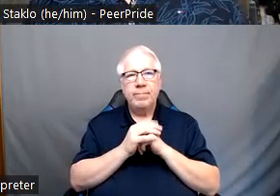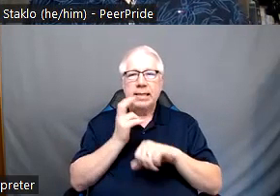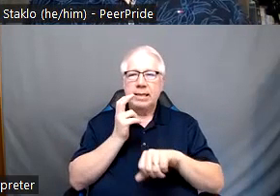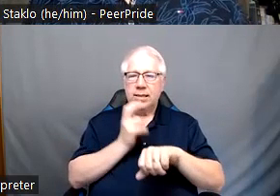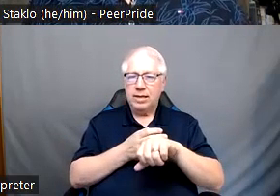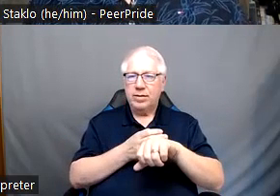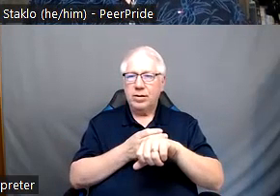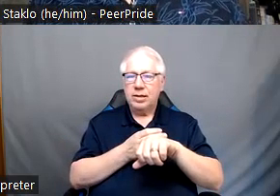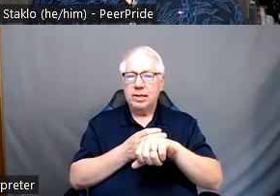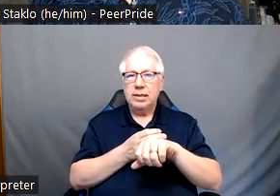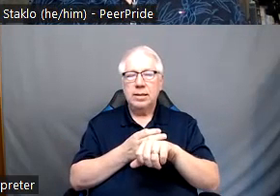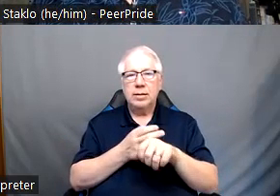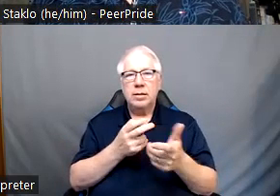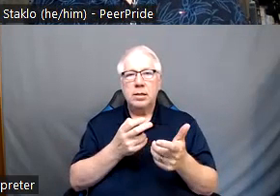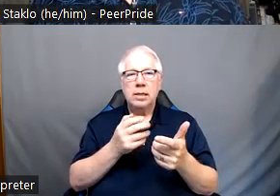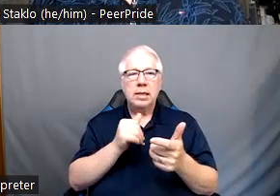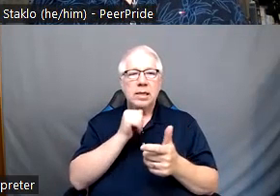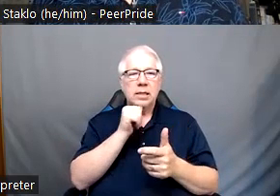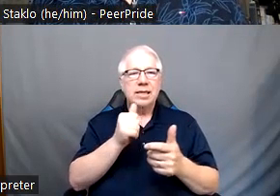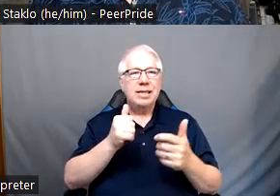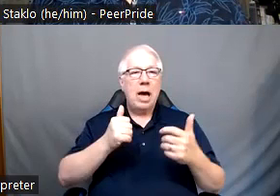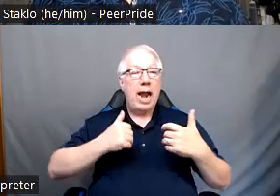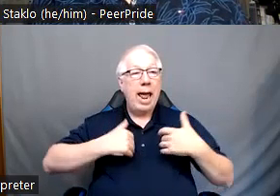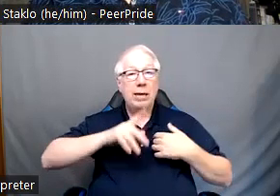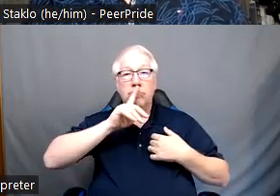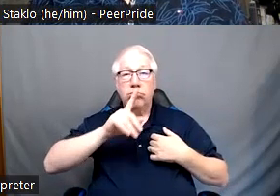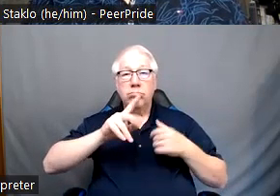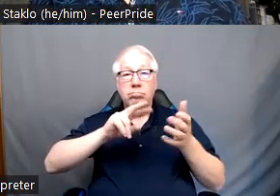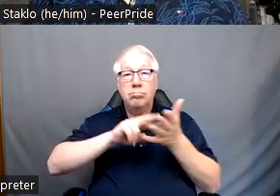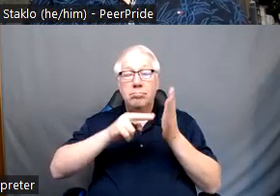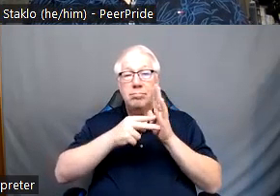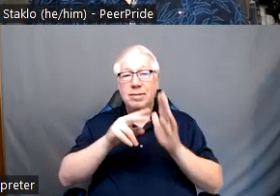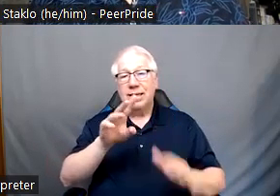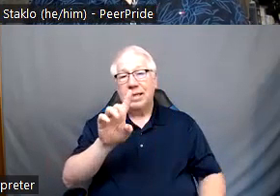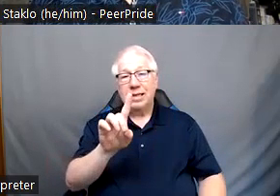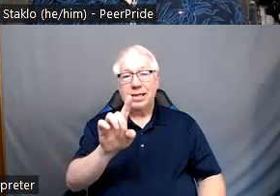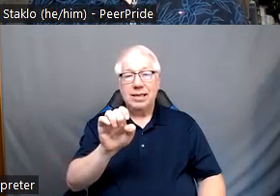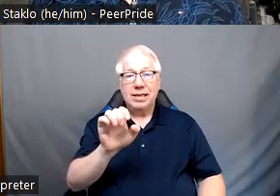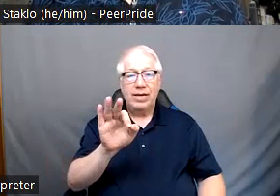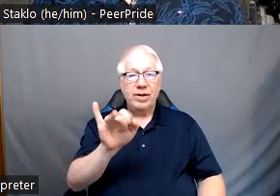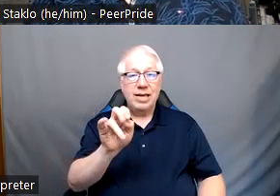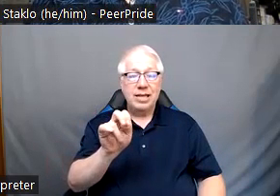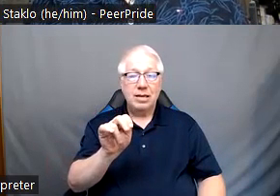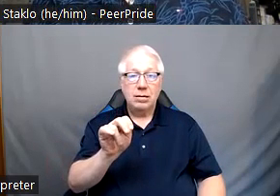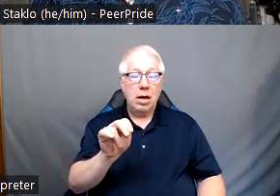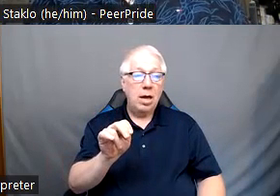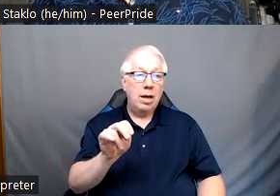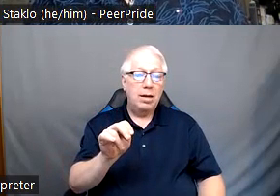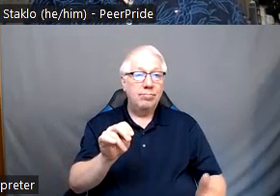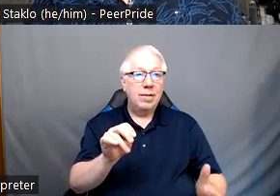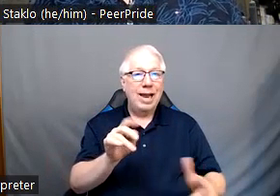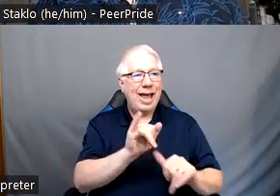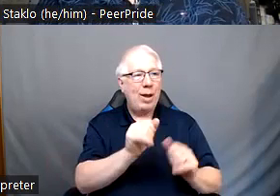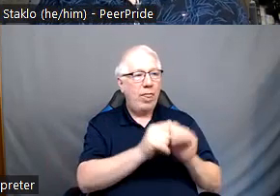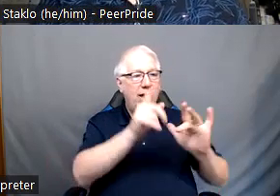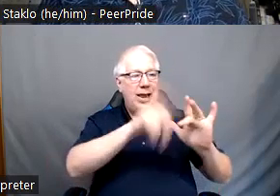of heard, there isn't like a definition for it. There isn't really as many like formalized trainings. I think we're